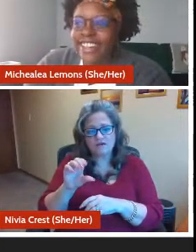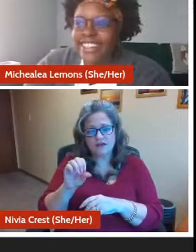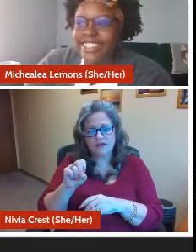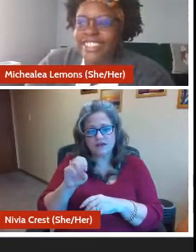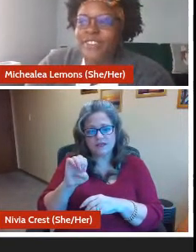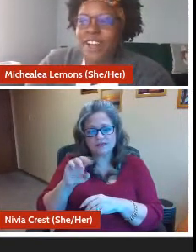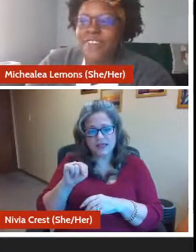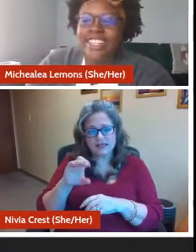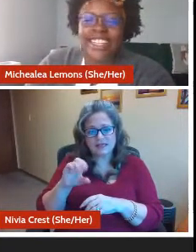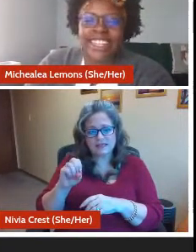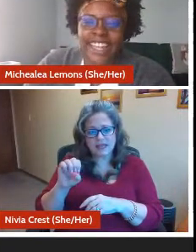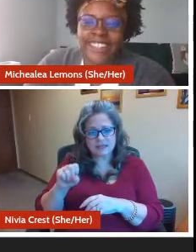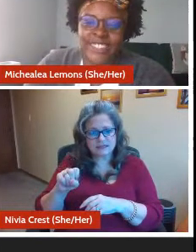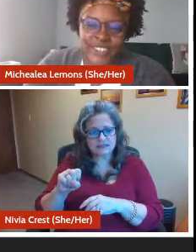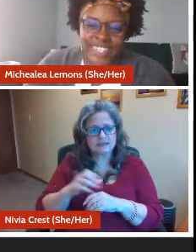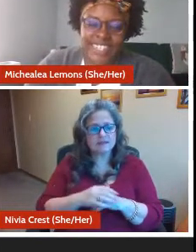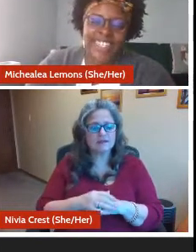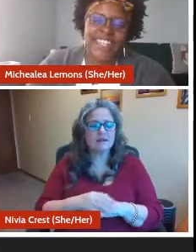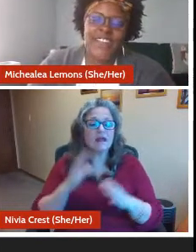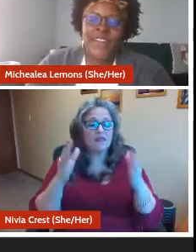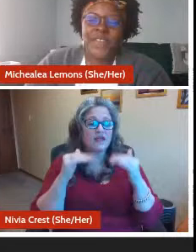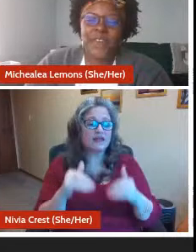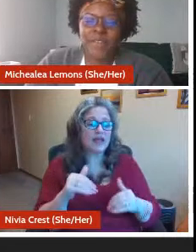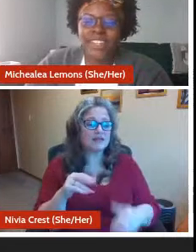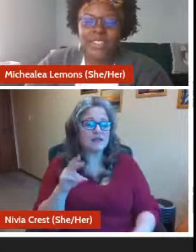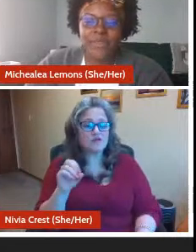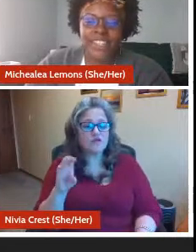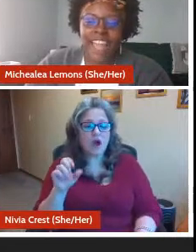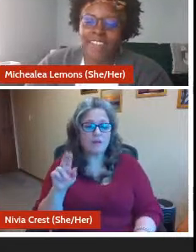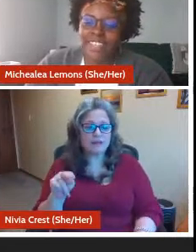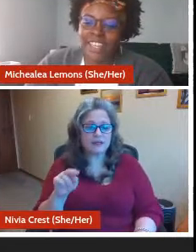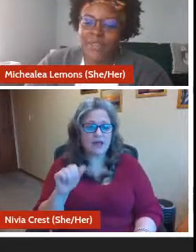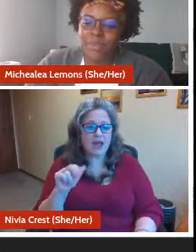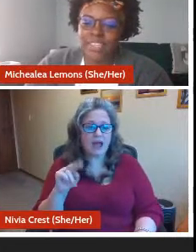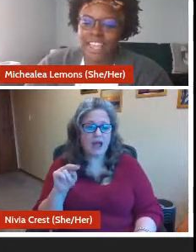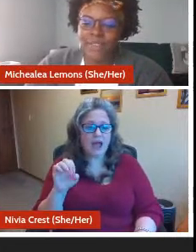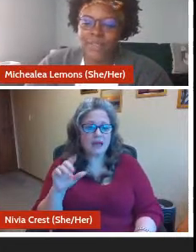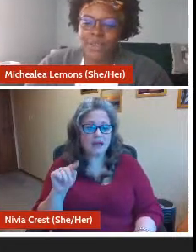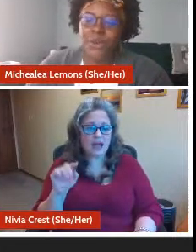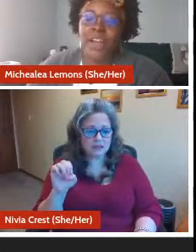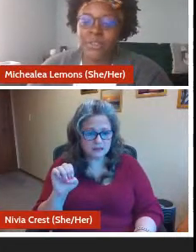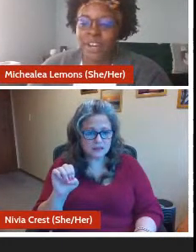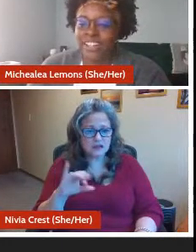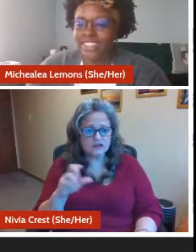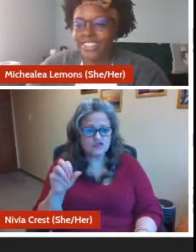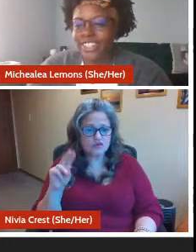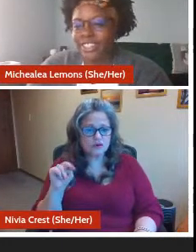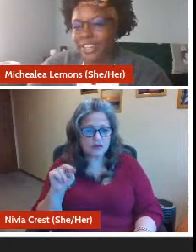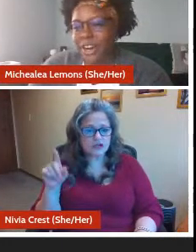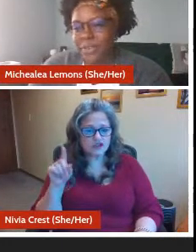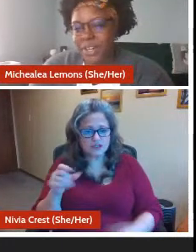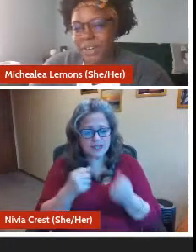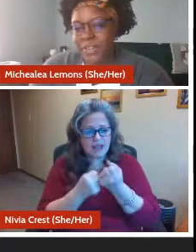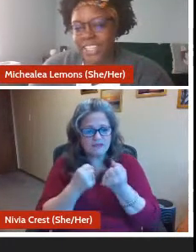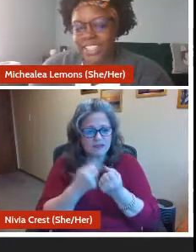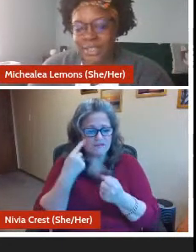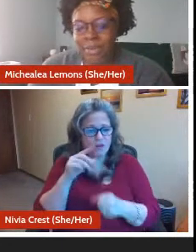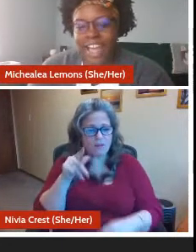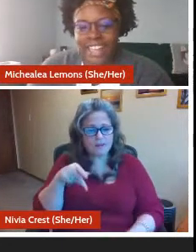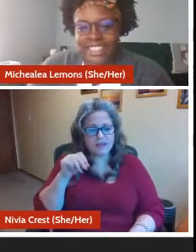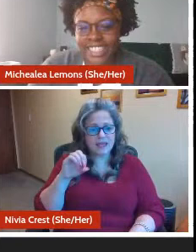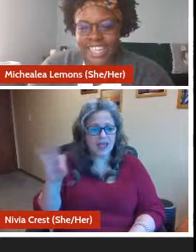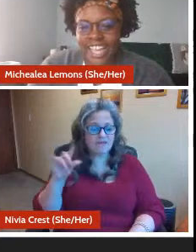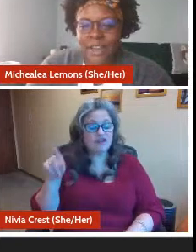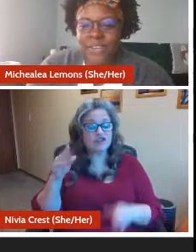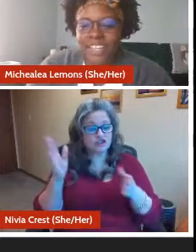Our next artist is Robin Annette Jordan. Robin has been an advocate with PCAF for quite a while and has shared her artwork with us